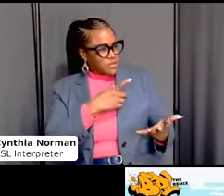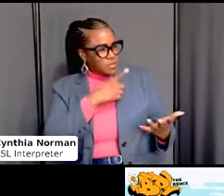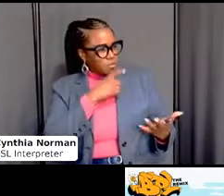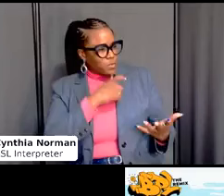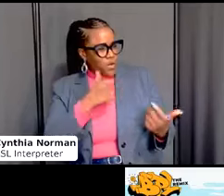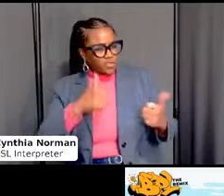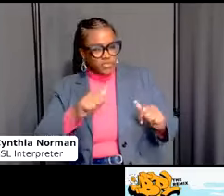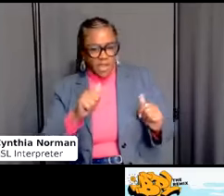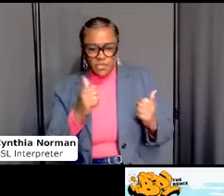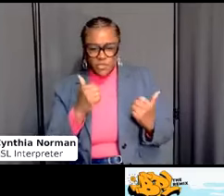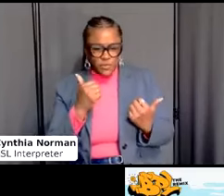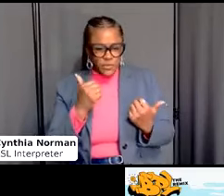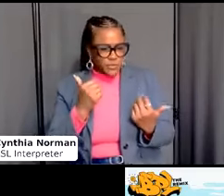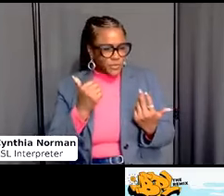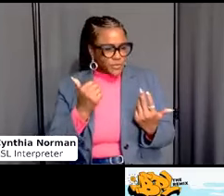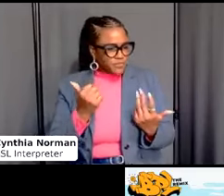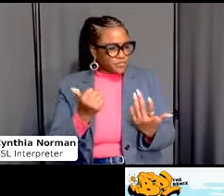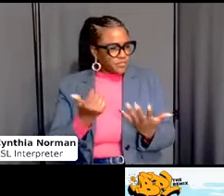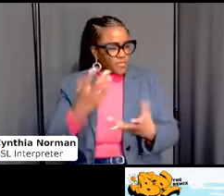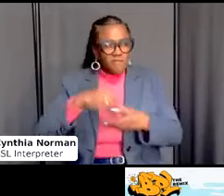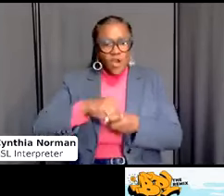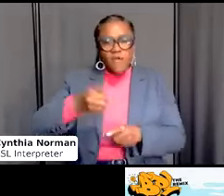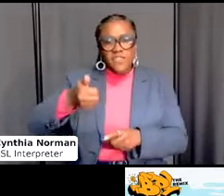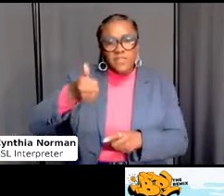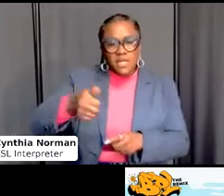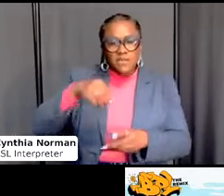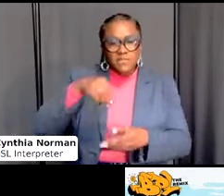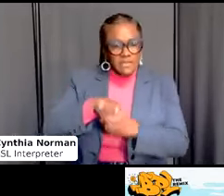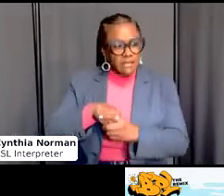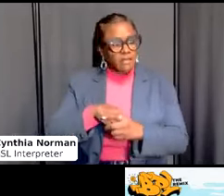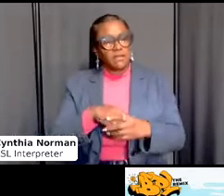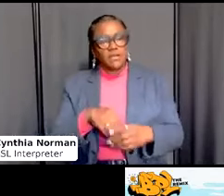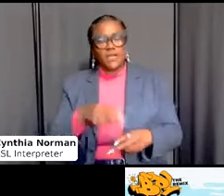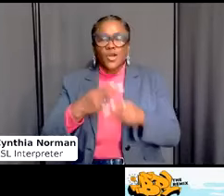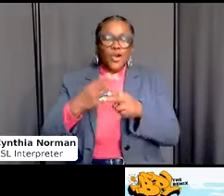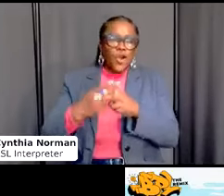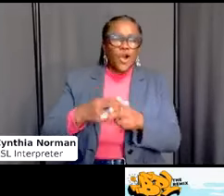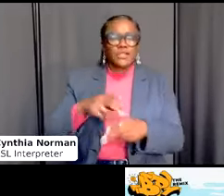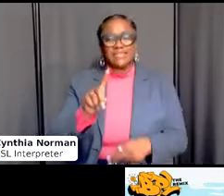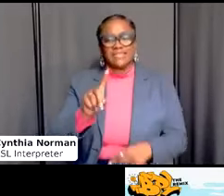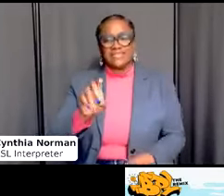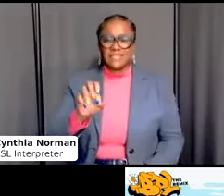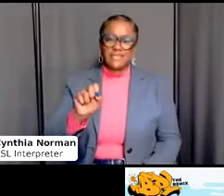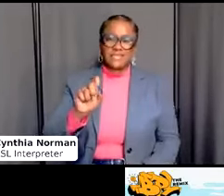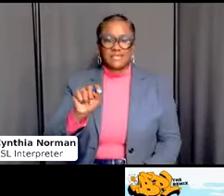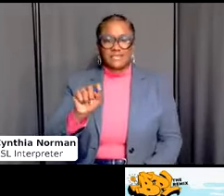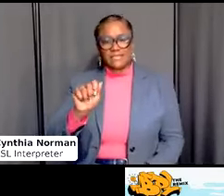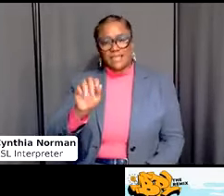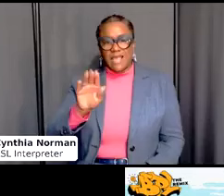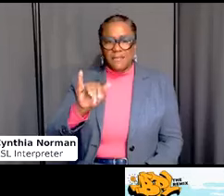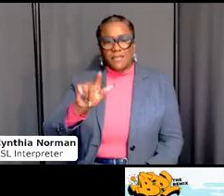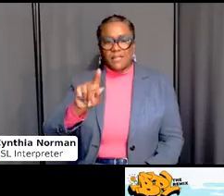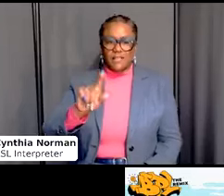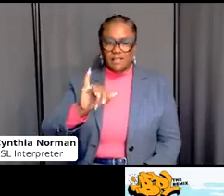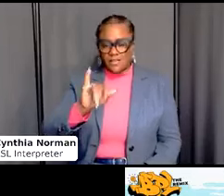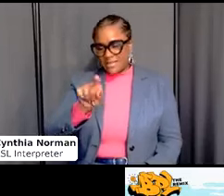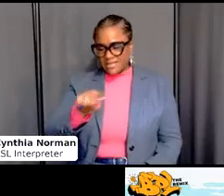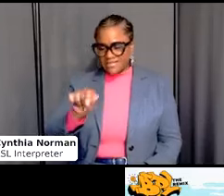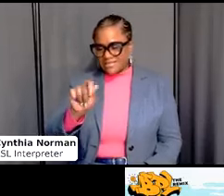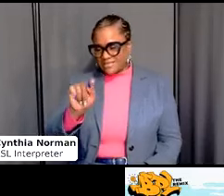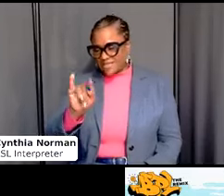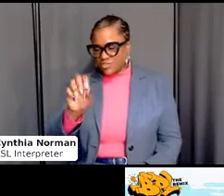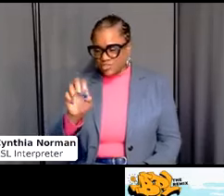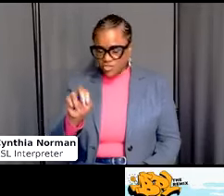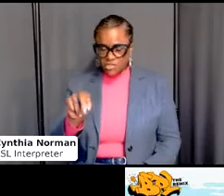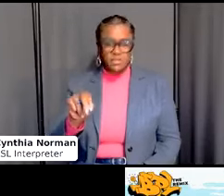trying to involve themselves in calling themselves destabilize, like the EAS and EAC, are